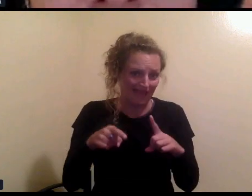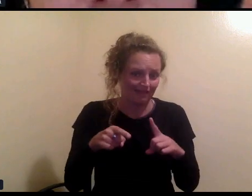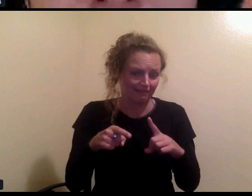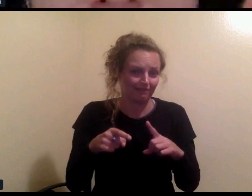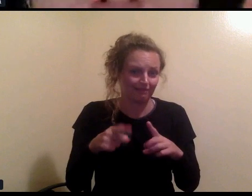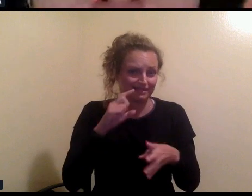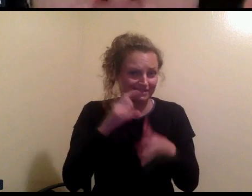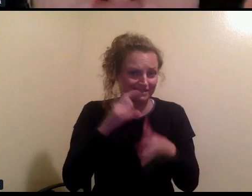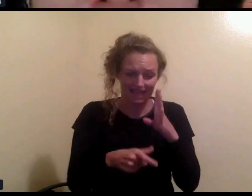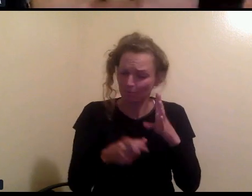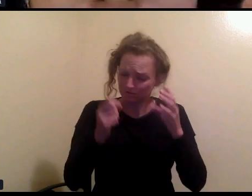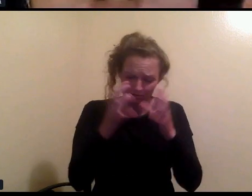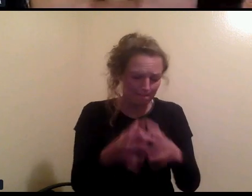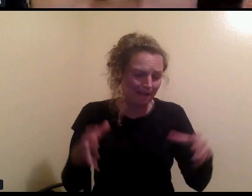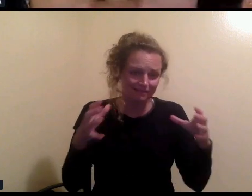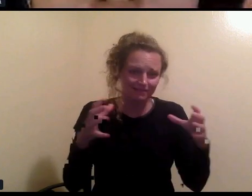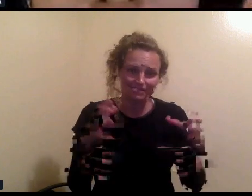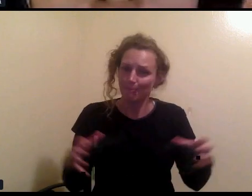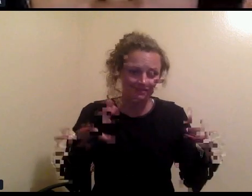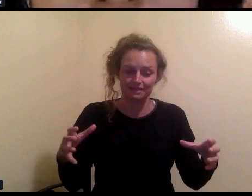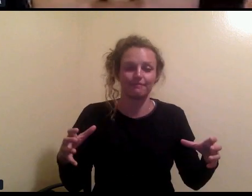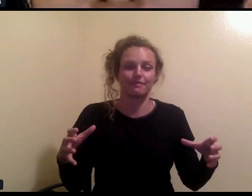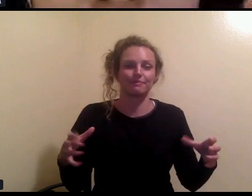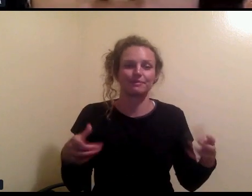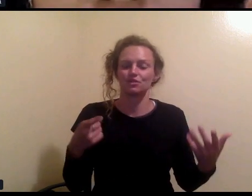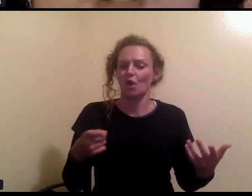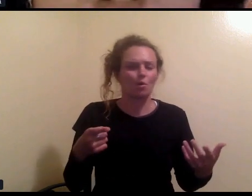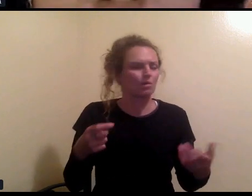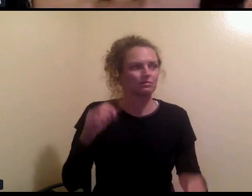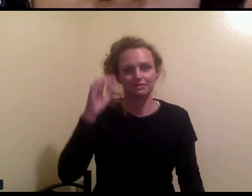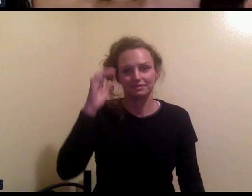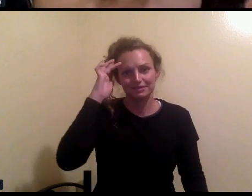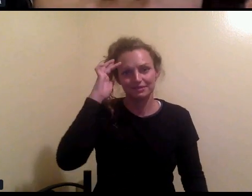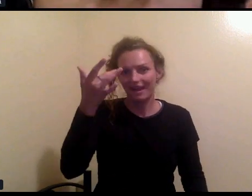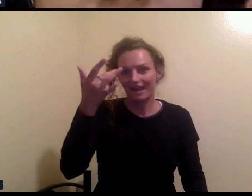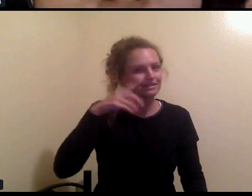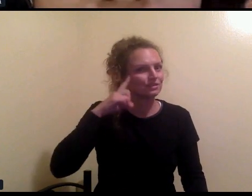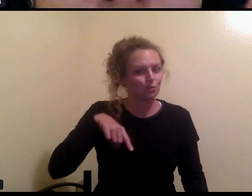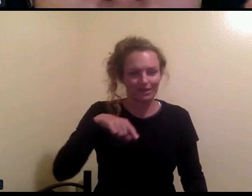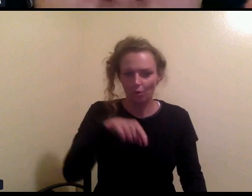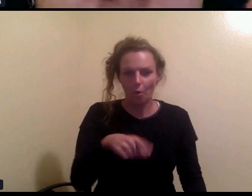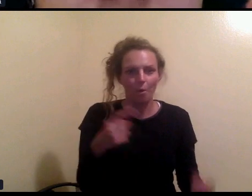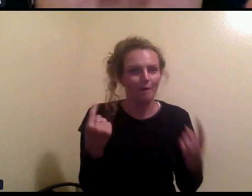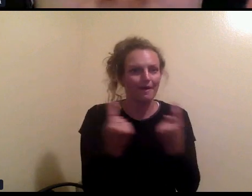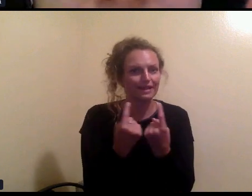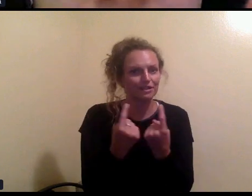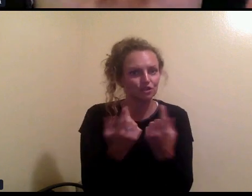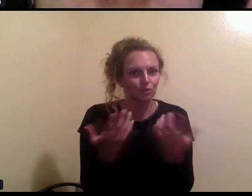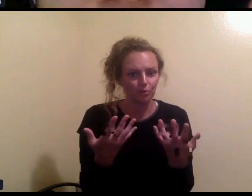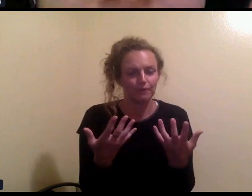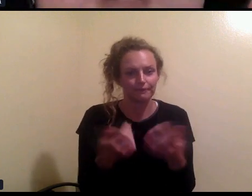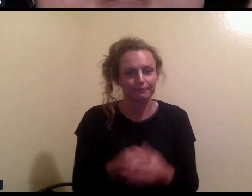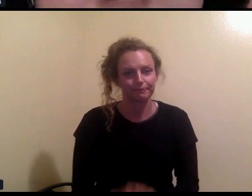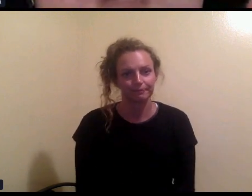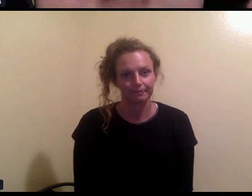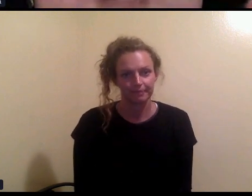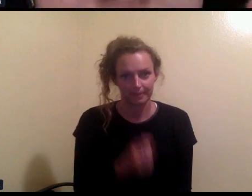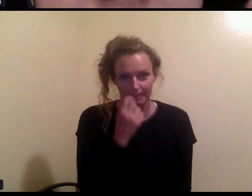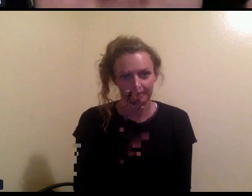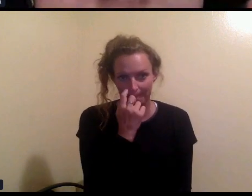guidelines here by explaining that I'm a 65-year-old white woman with a mop of white curls on the